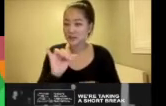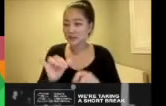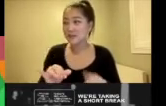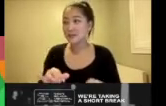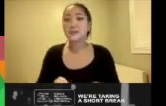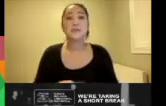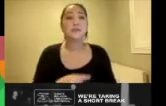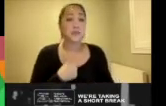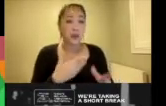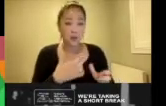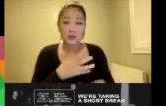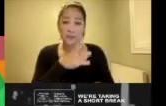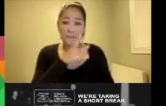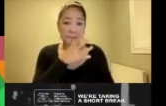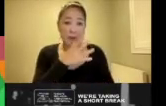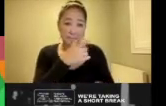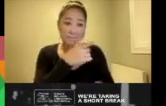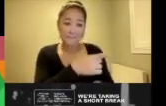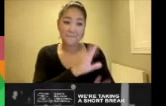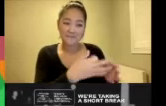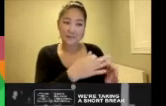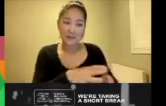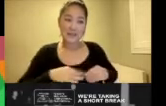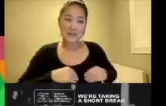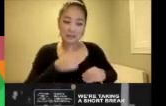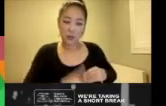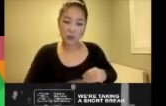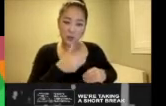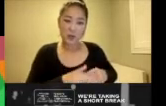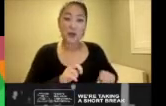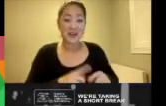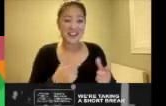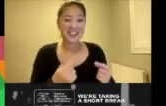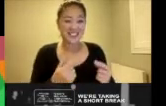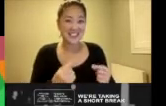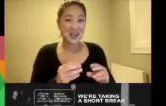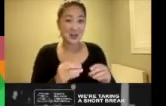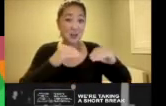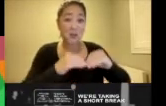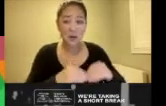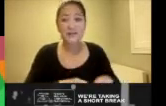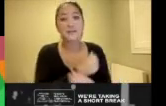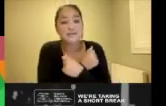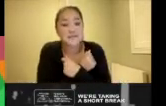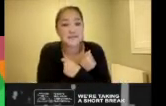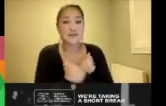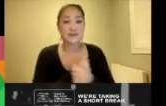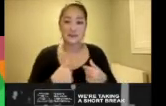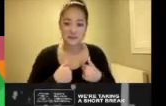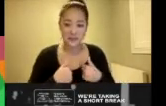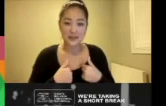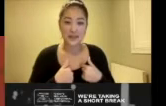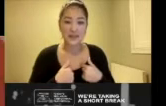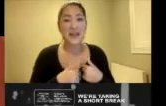the family to accept me. But they did more than that. They loved me. And they'll love